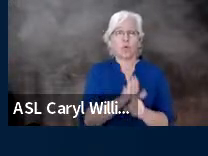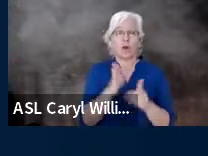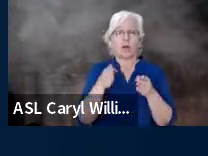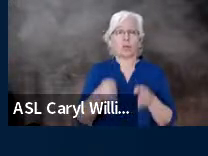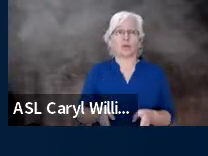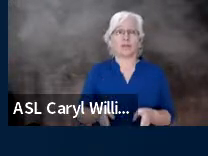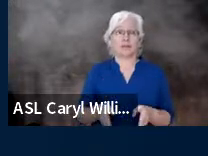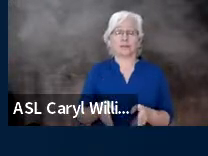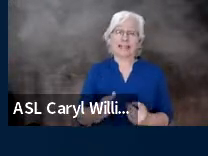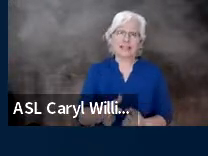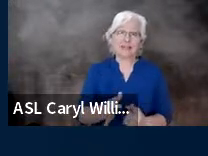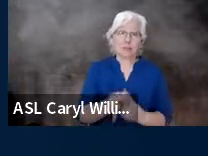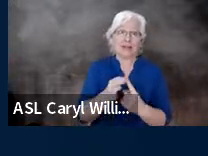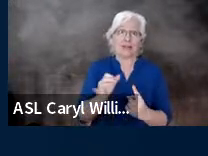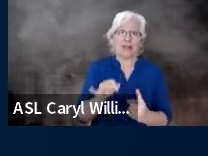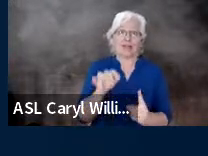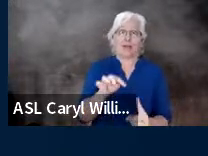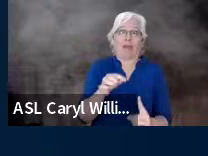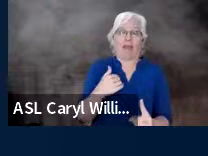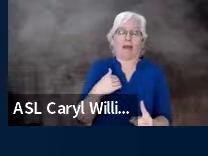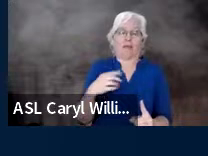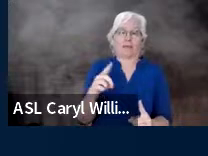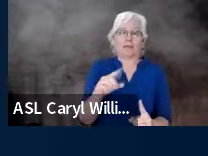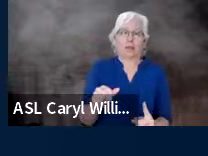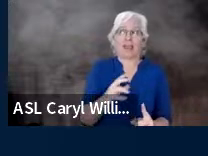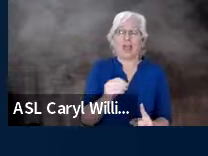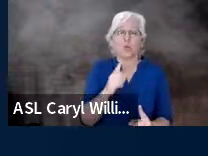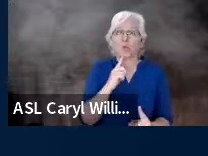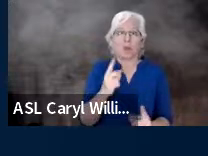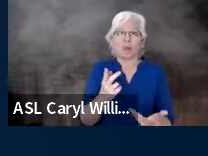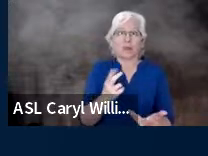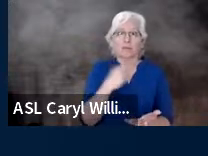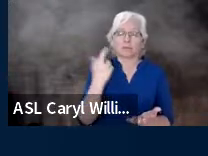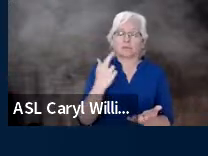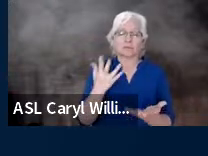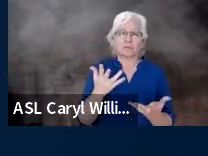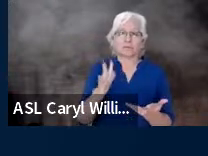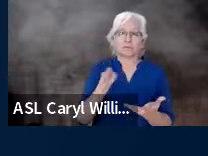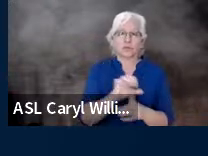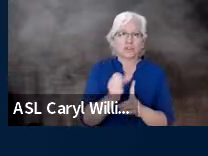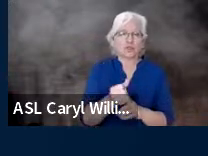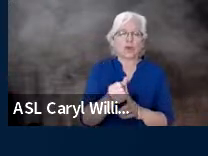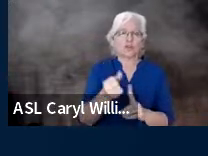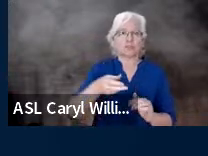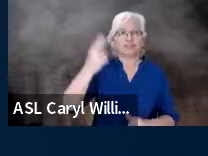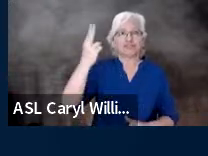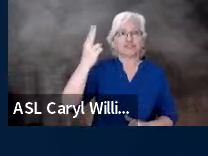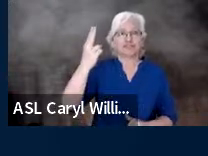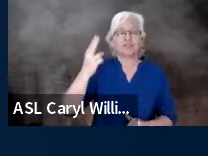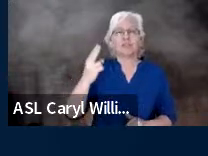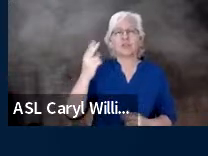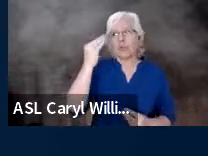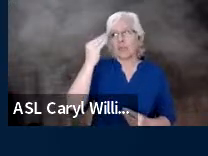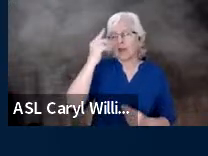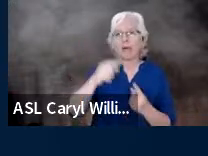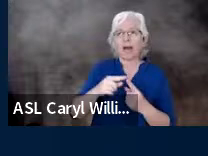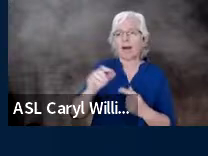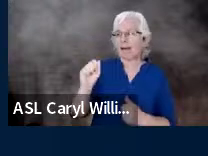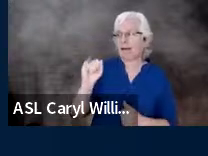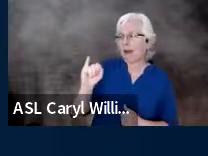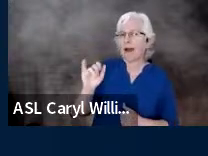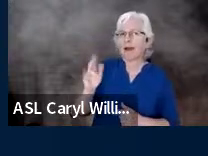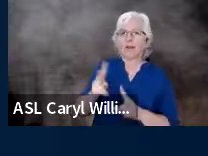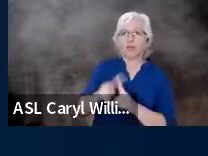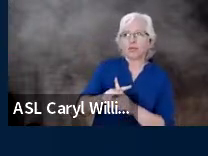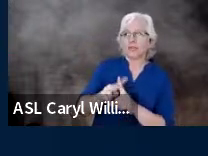with a disability, and the stakes can be very high. And so when we're thinking about AI and uses of AI, I think it's really important to talk about